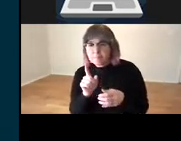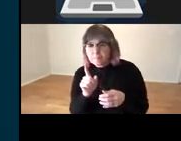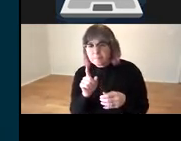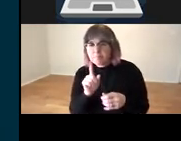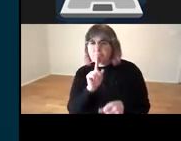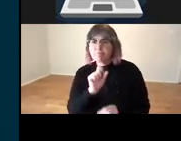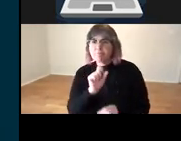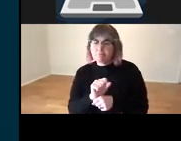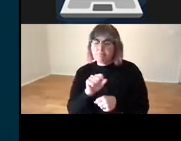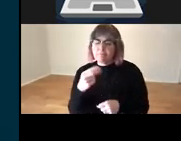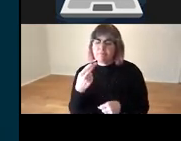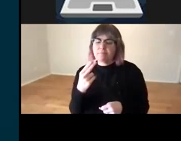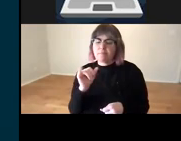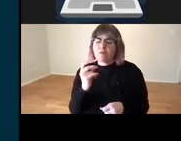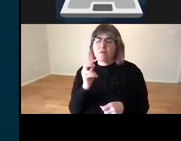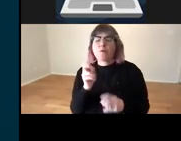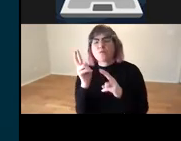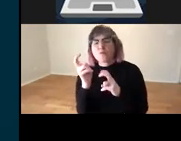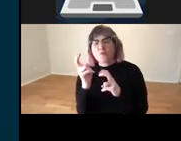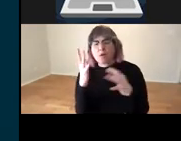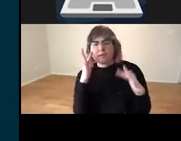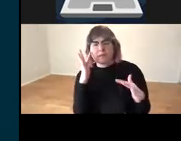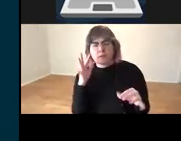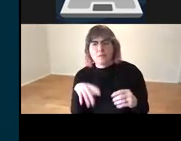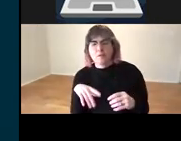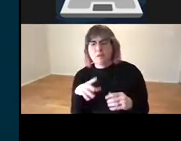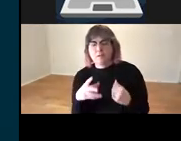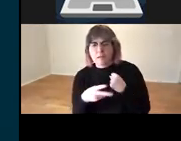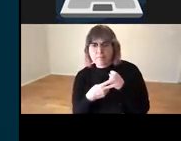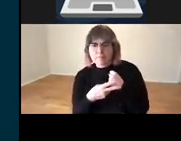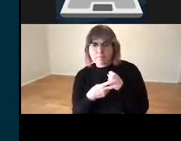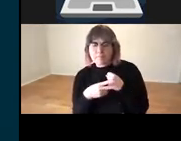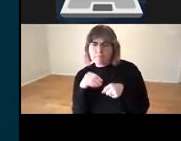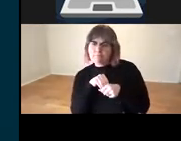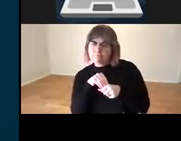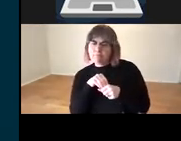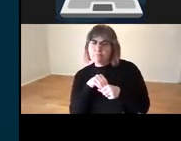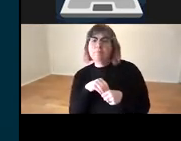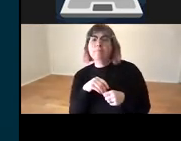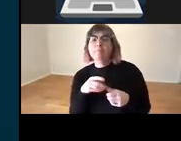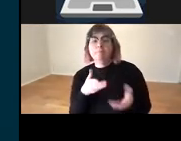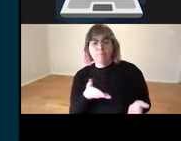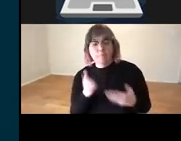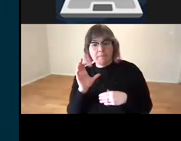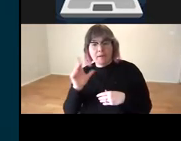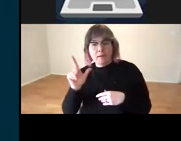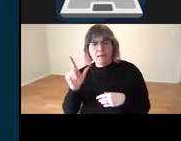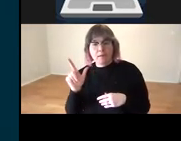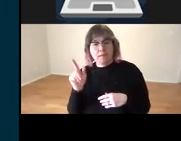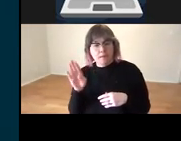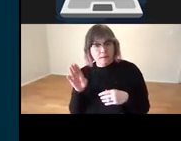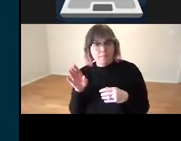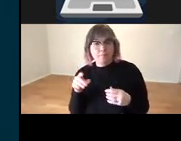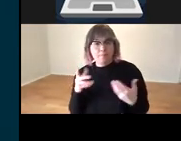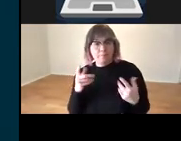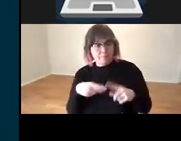the hydrophone, or what's recording the sounds. And all of that gets stored in this. And then when you can take this back with you